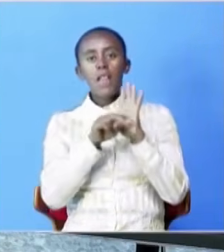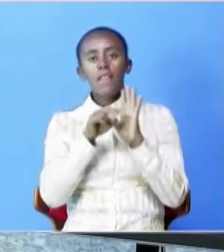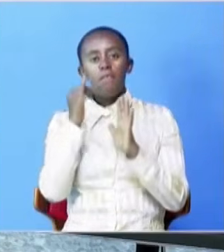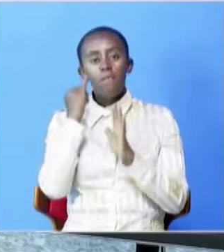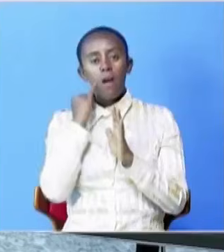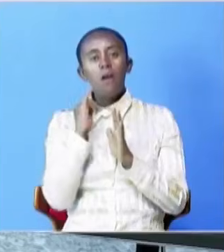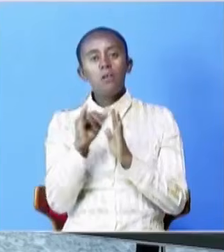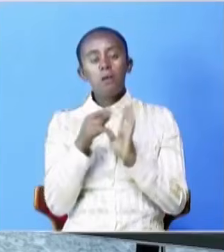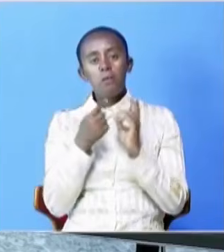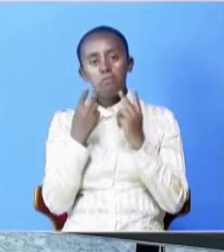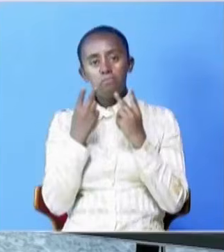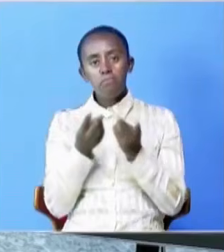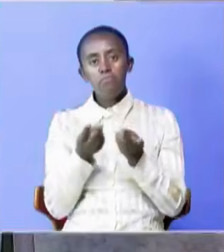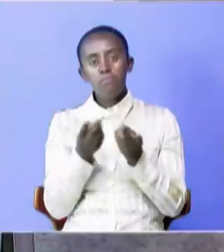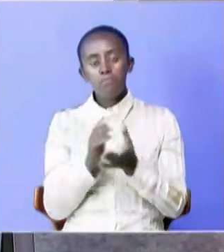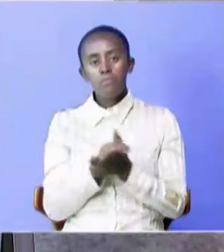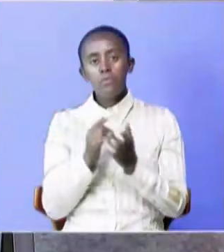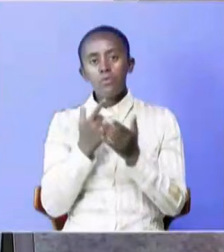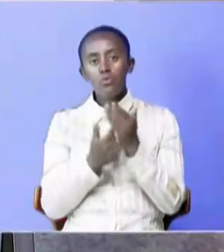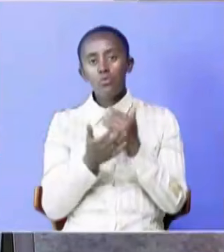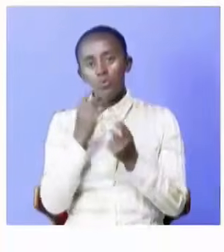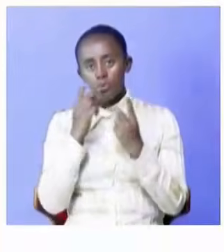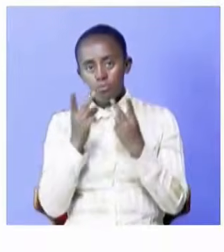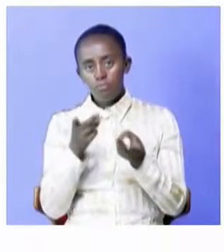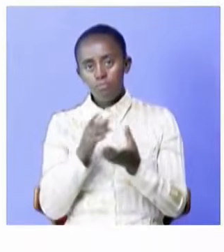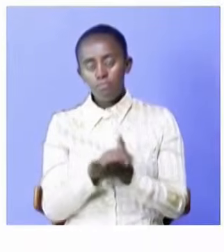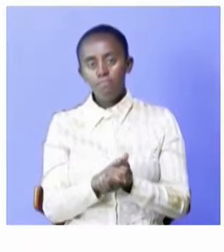could talk about is